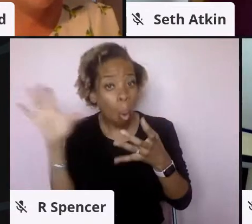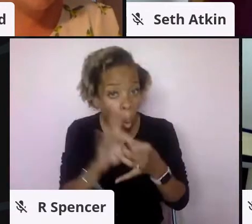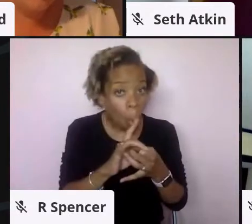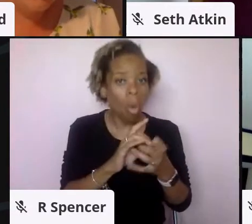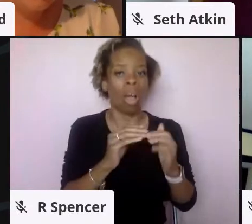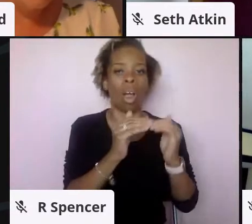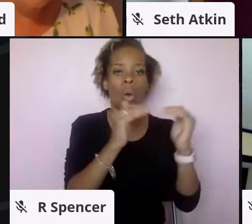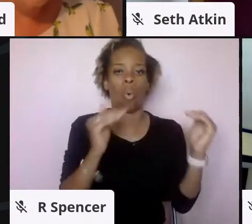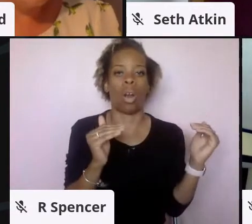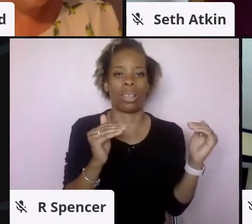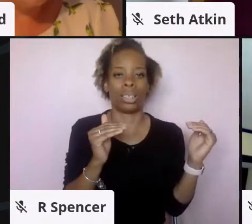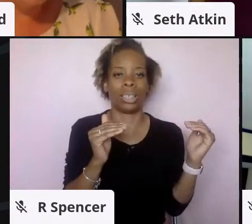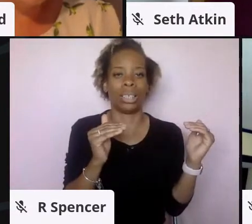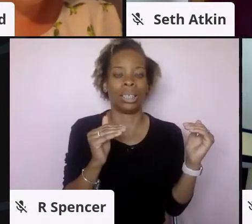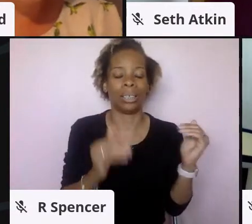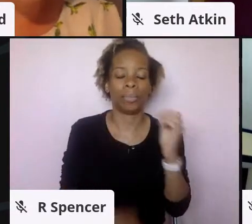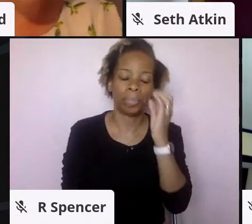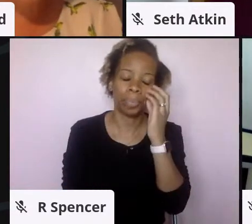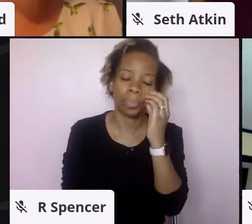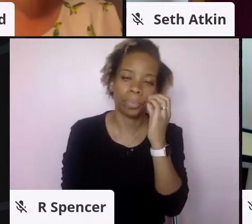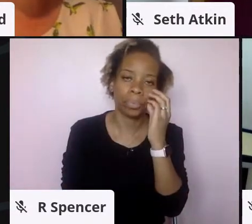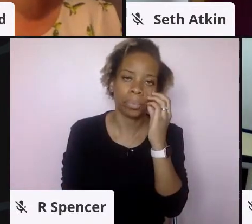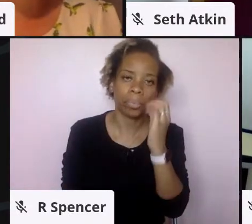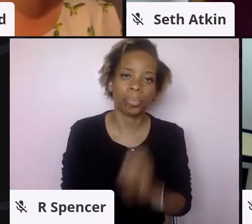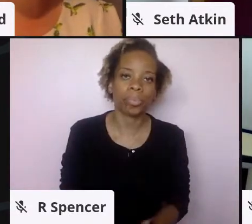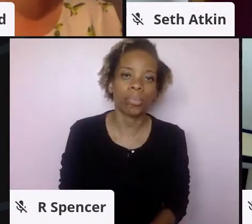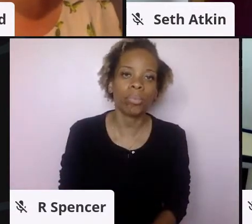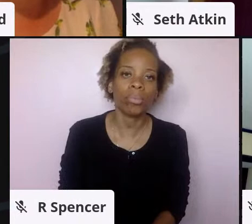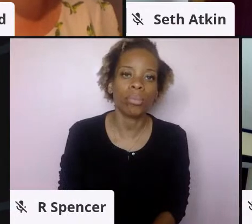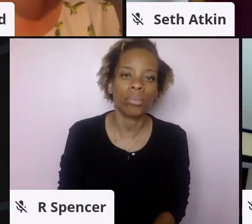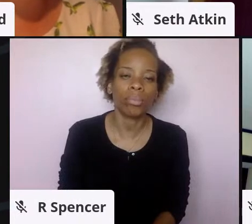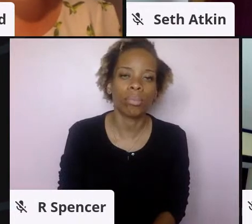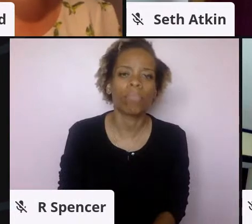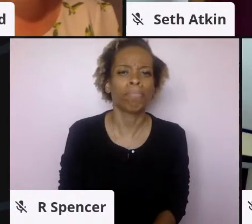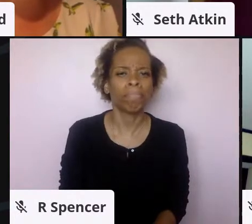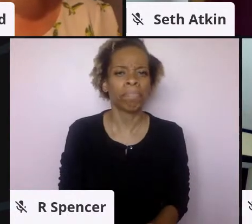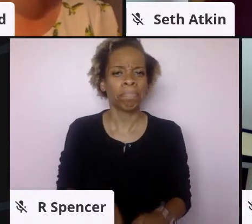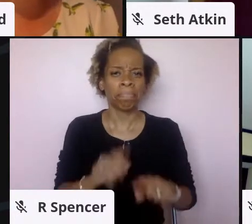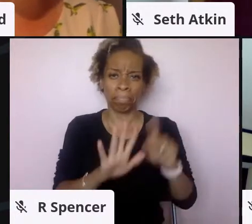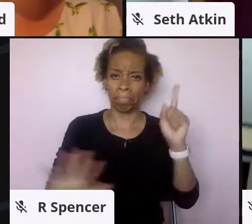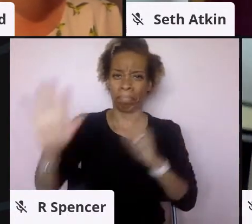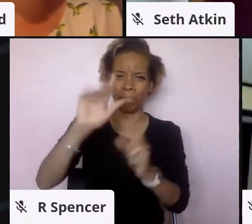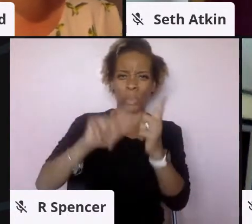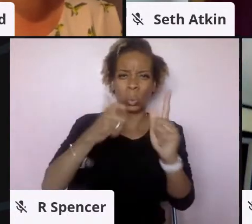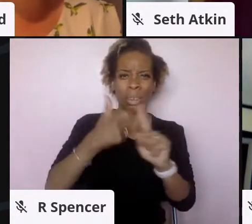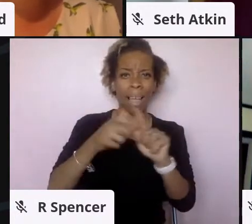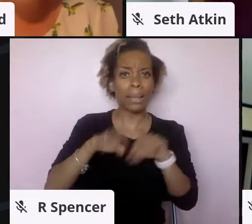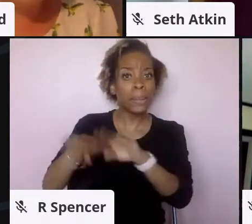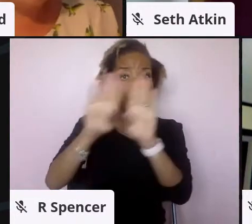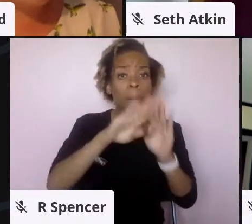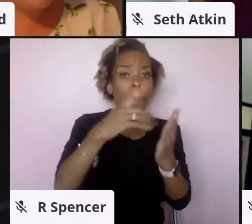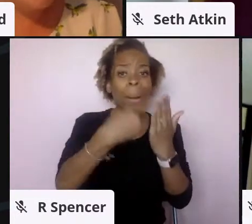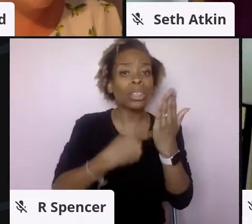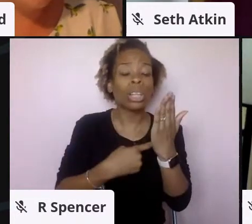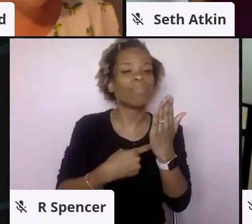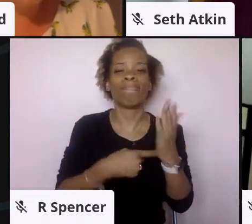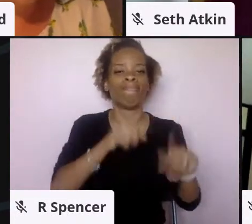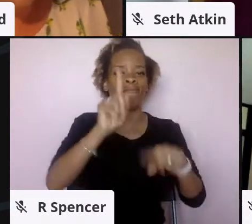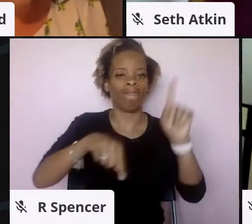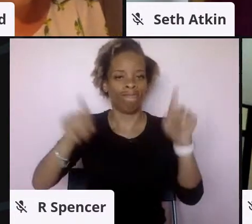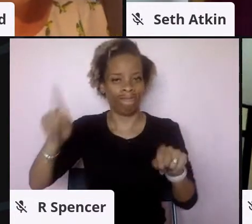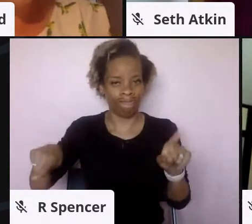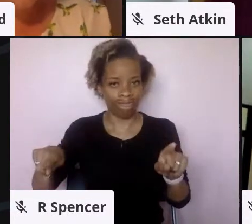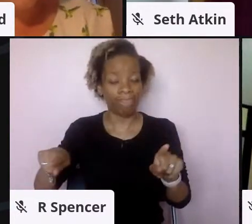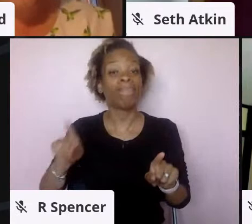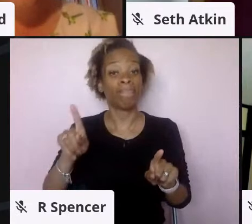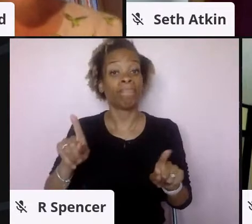that we do. So there are different legislation in different parts of the UK, but one of the key pieces to be aware of is the Equality